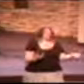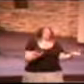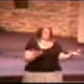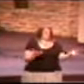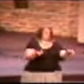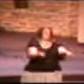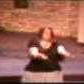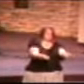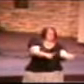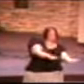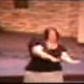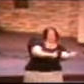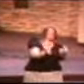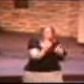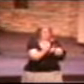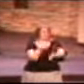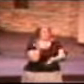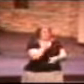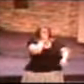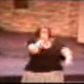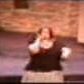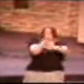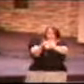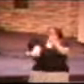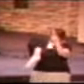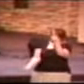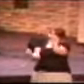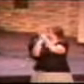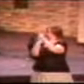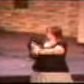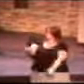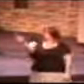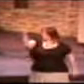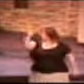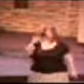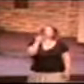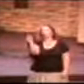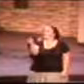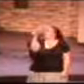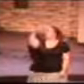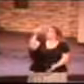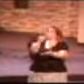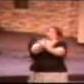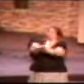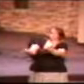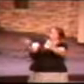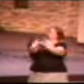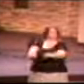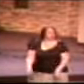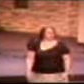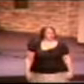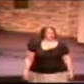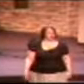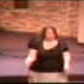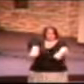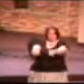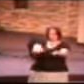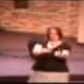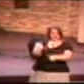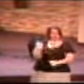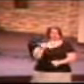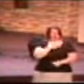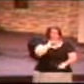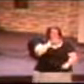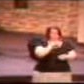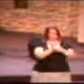baptism is our pledge of allegiance to God as the only one that matters baptism is our commitment